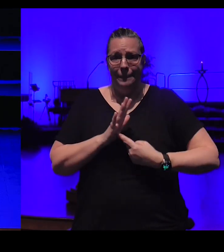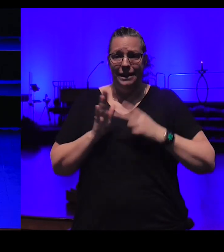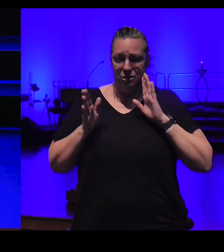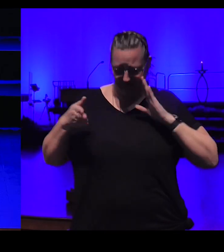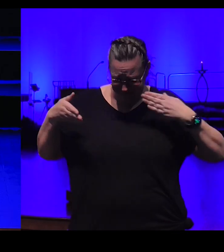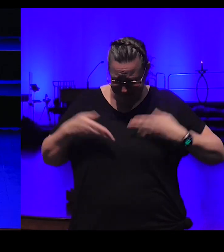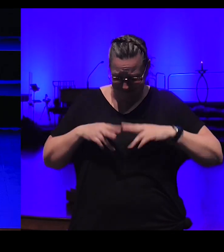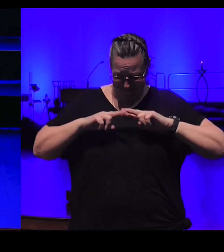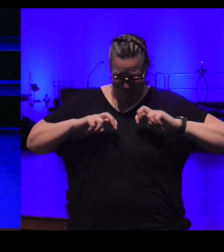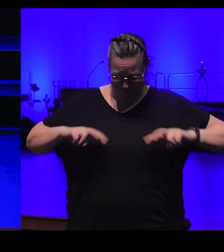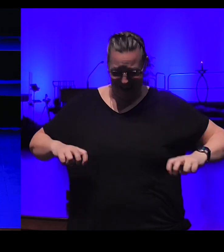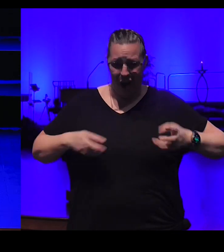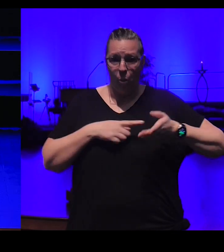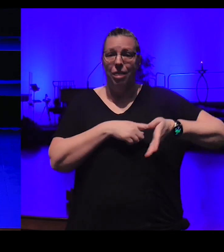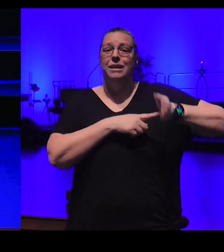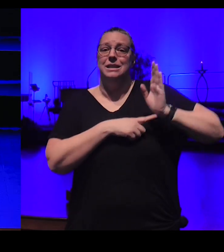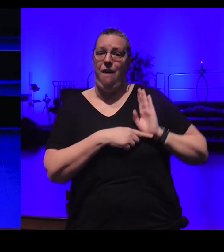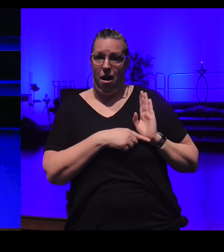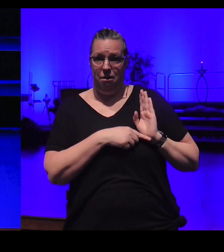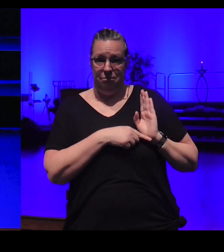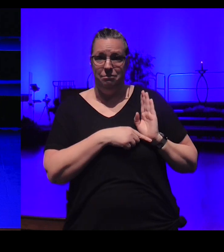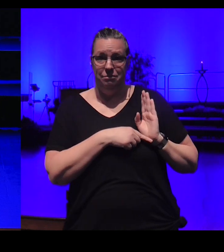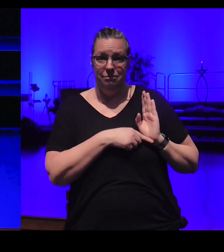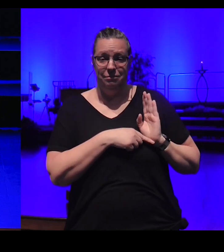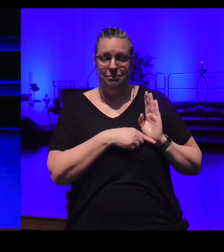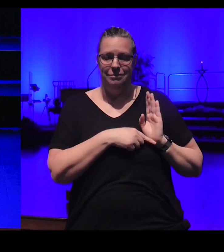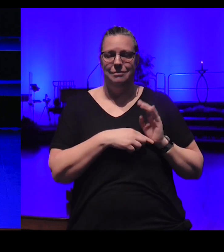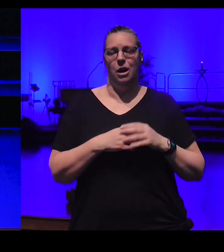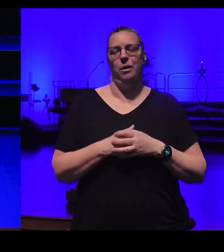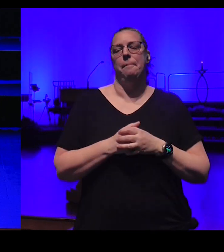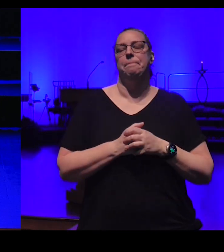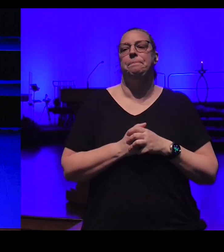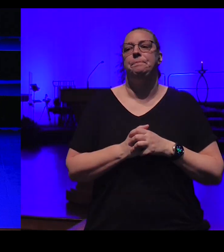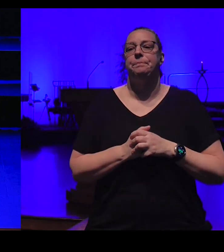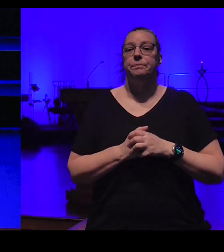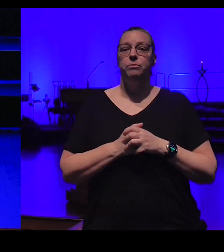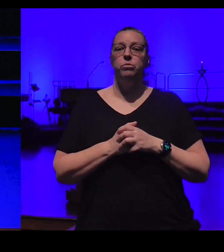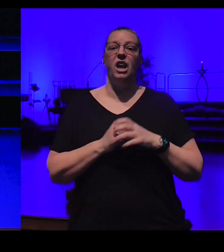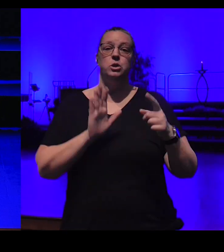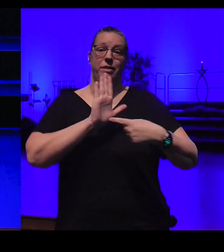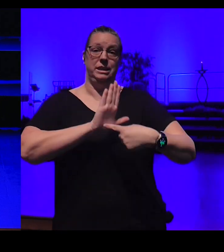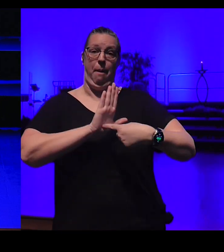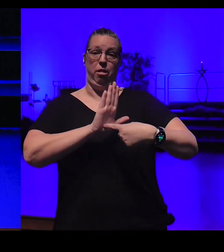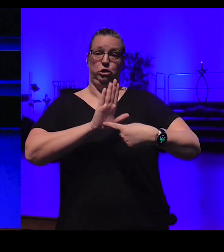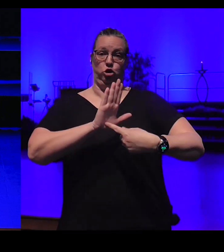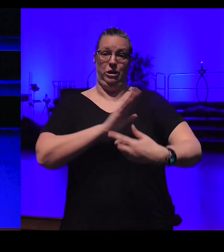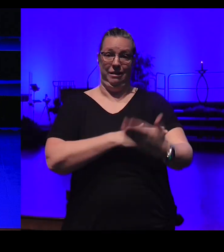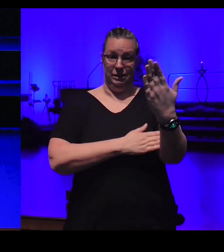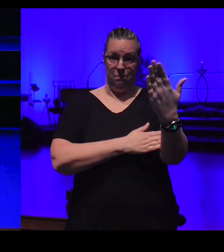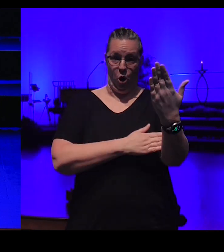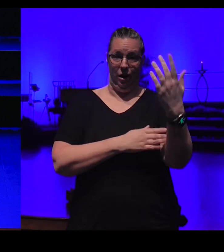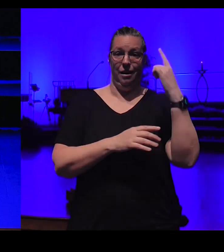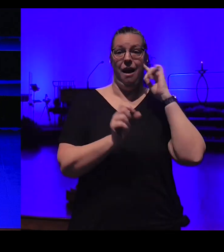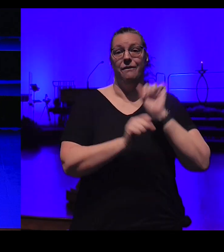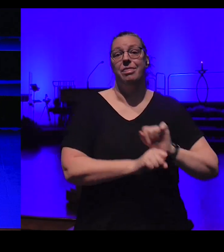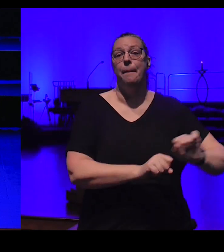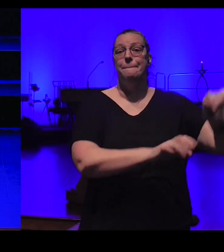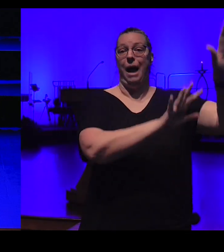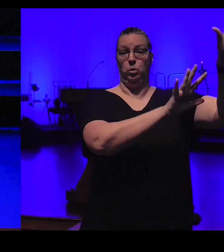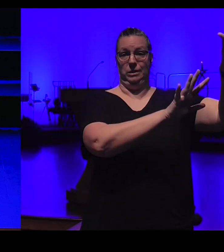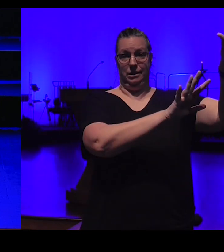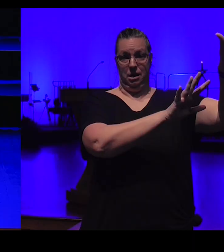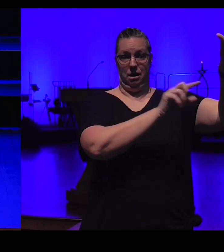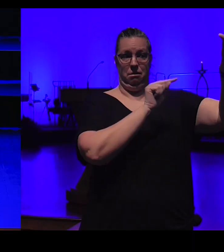the divine. You know, this symbology and the revering of the mountain